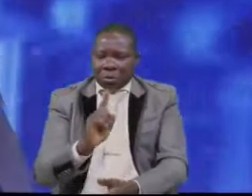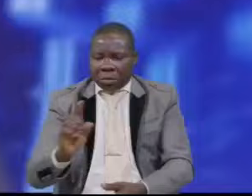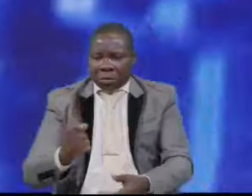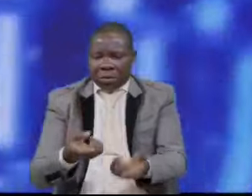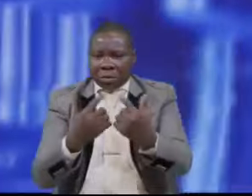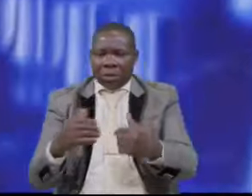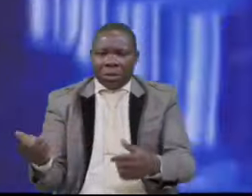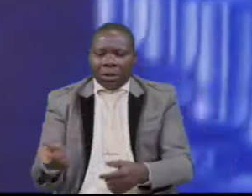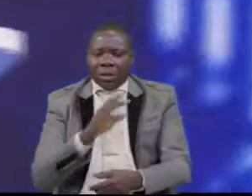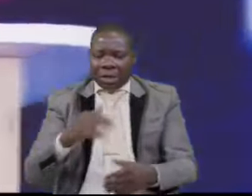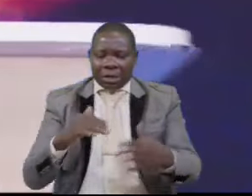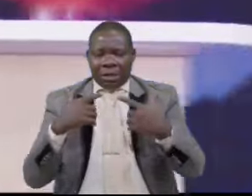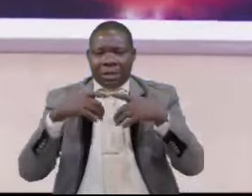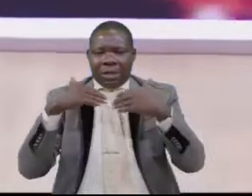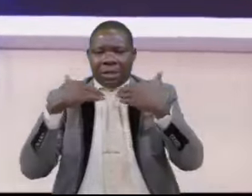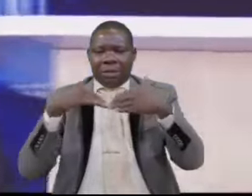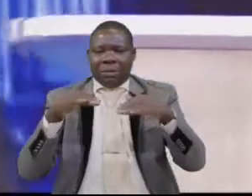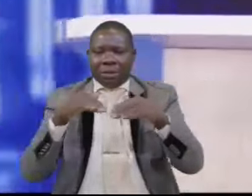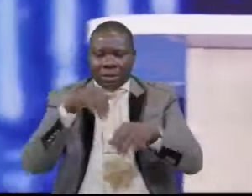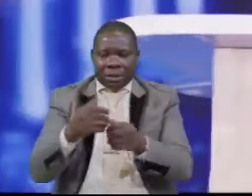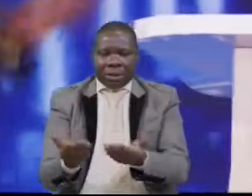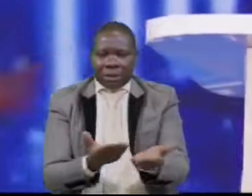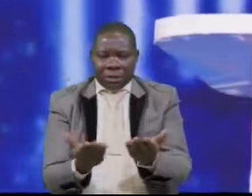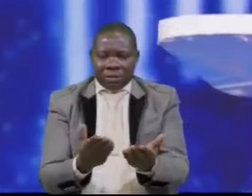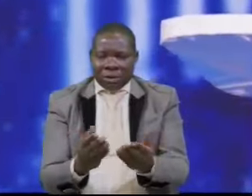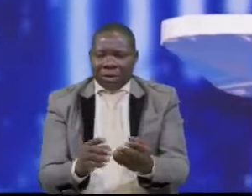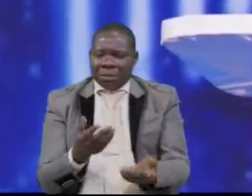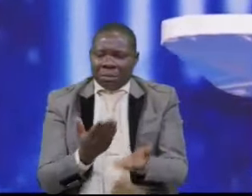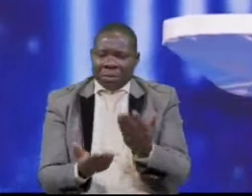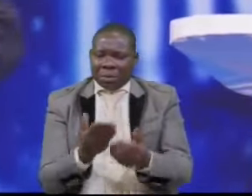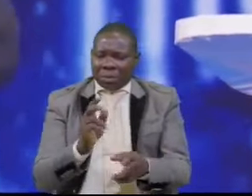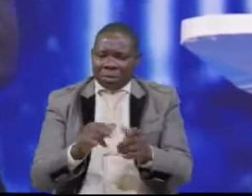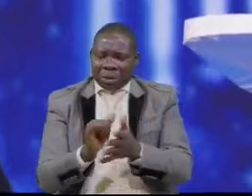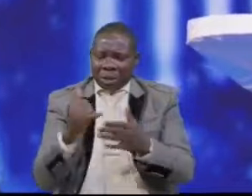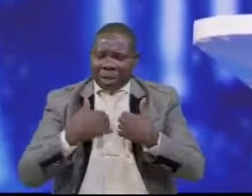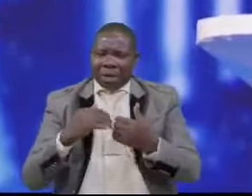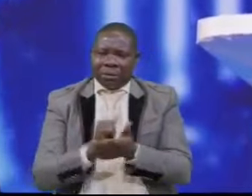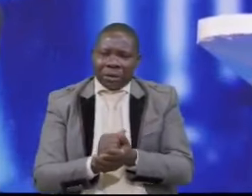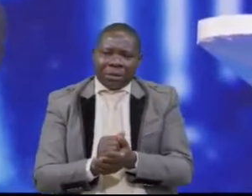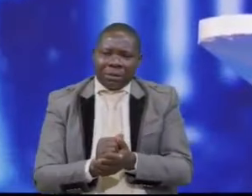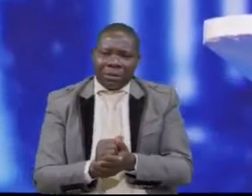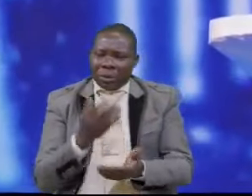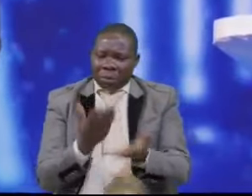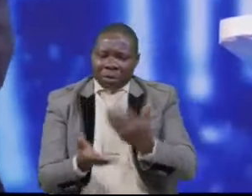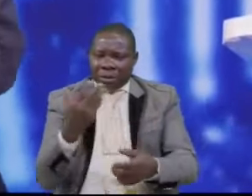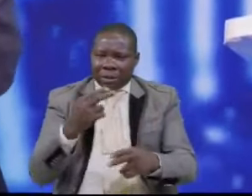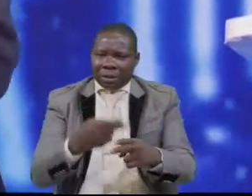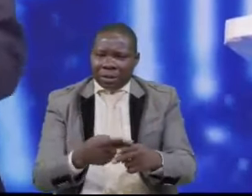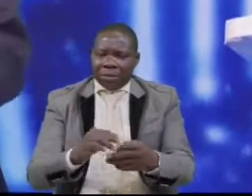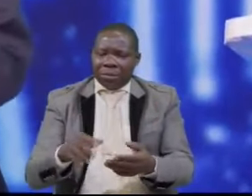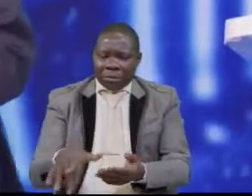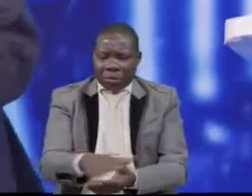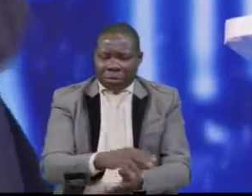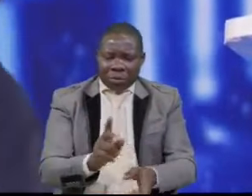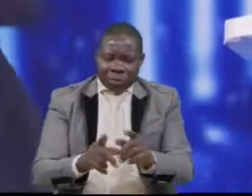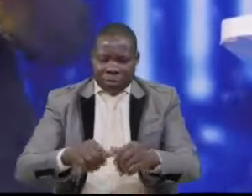got that phone up, either it's Apple or Android or any other, those people, they kept on working, they kept